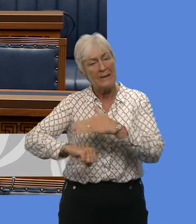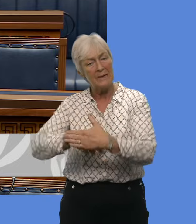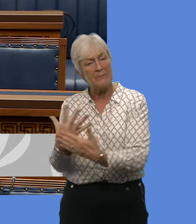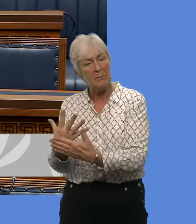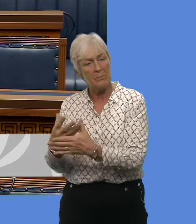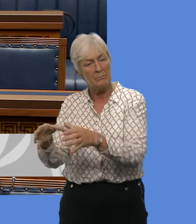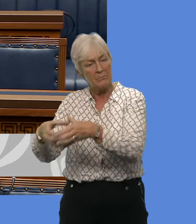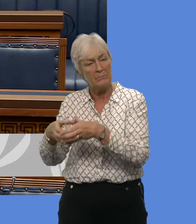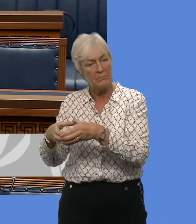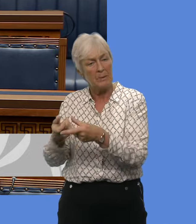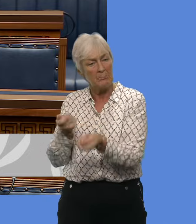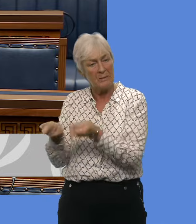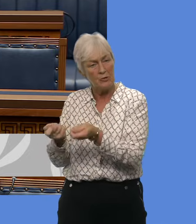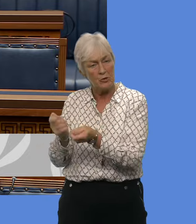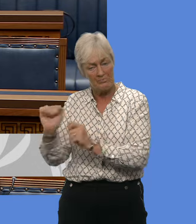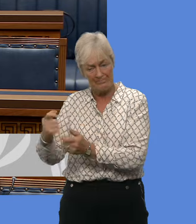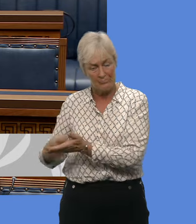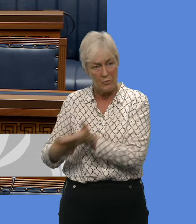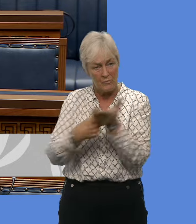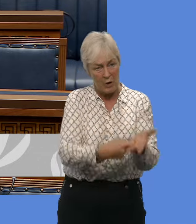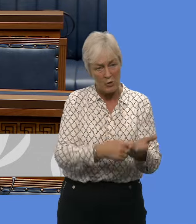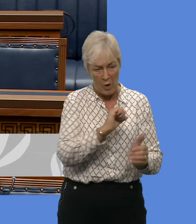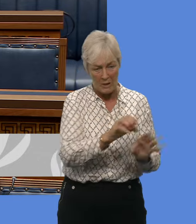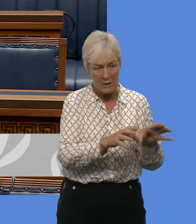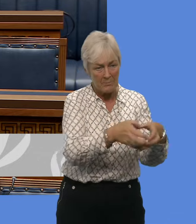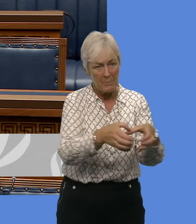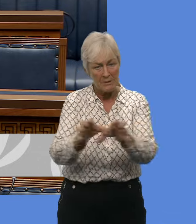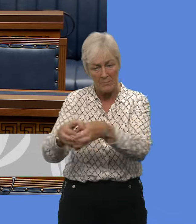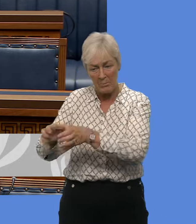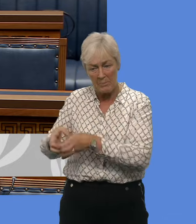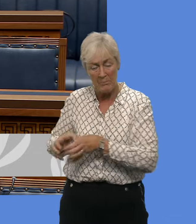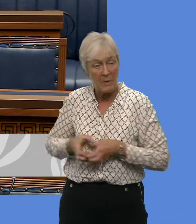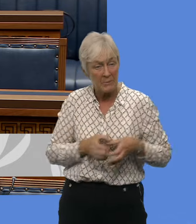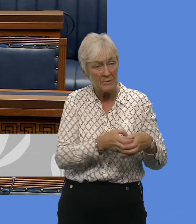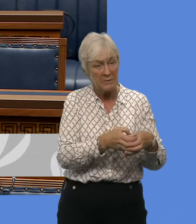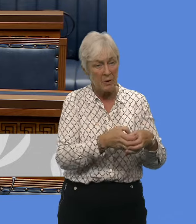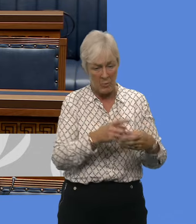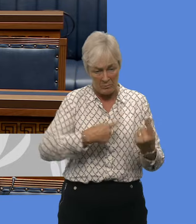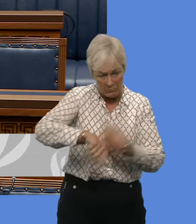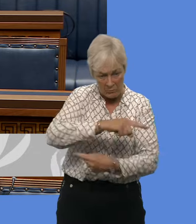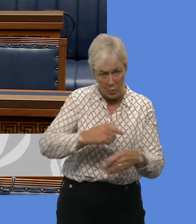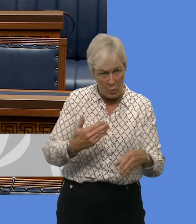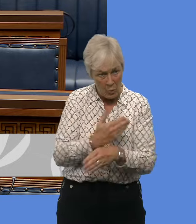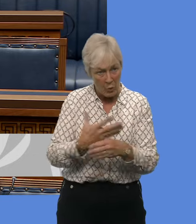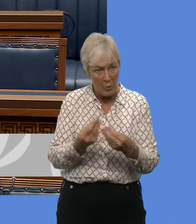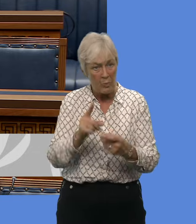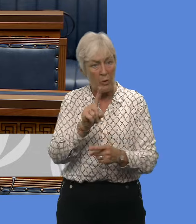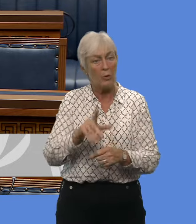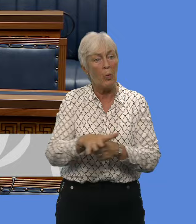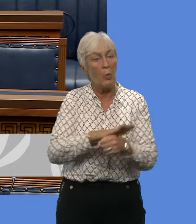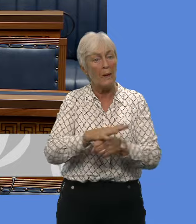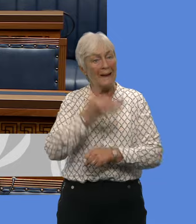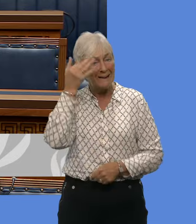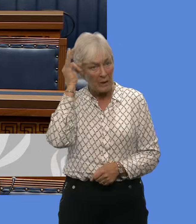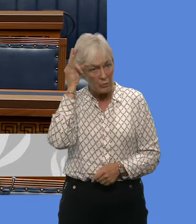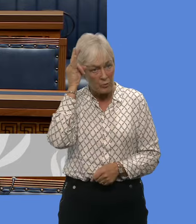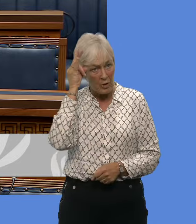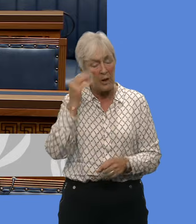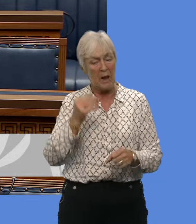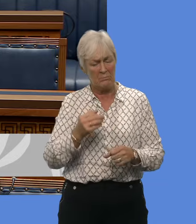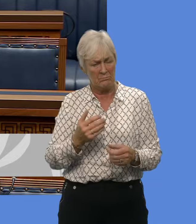the recommendations most relevant to their departments, and in doing so they will wish to work with local councils and also play an